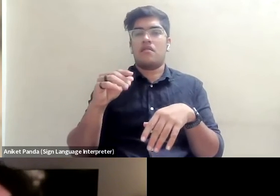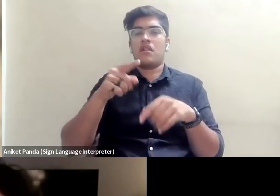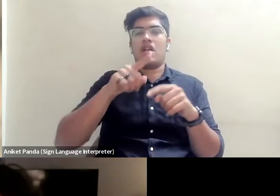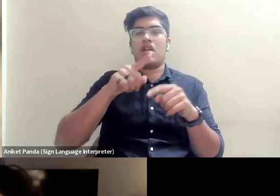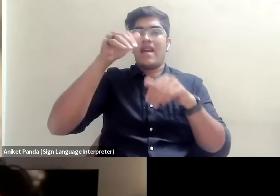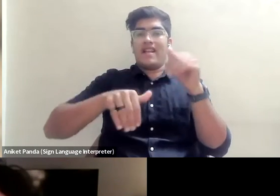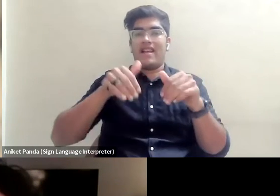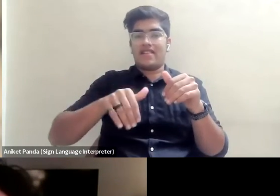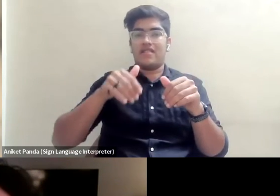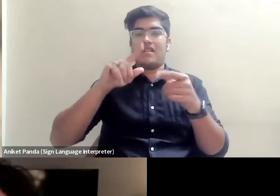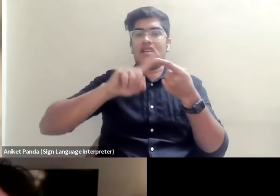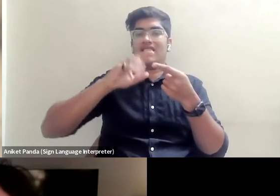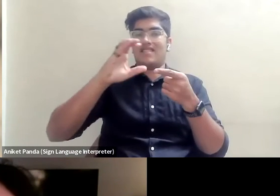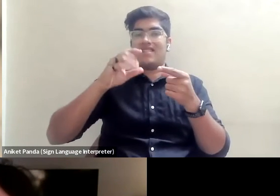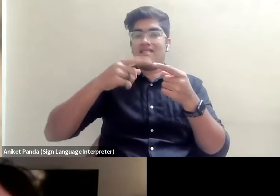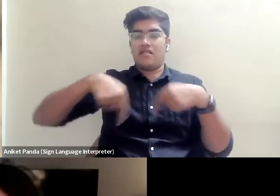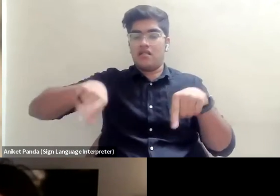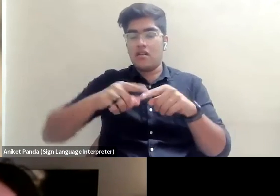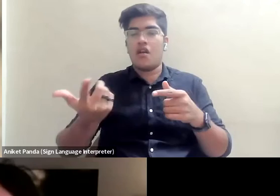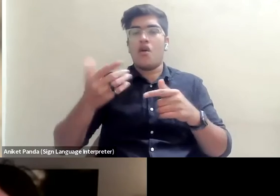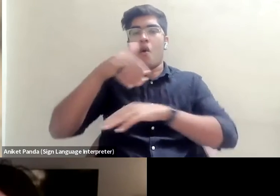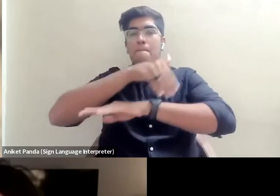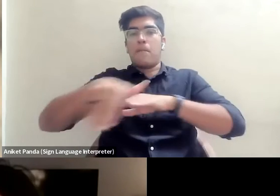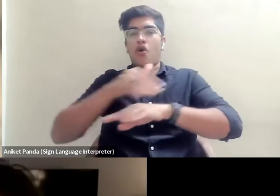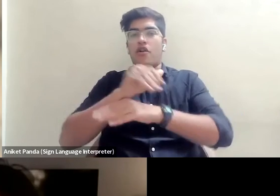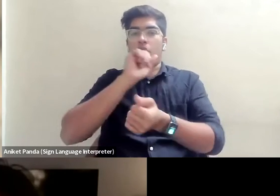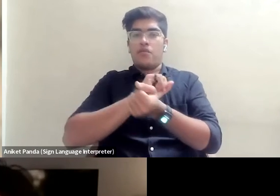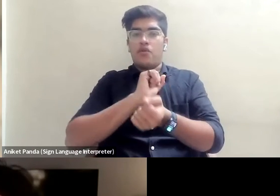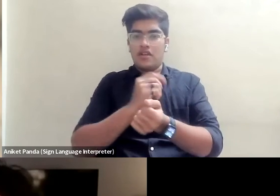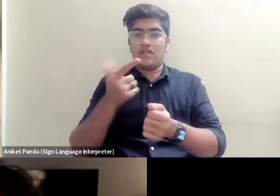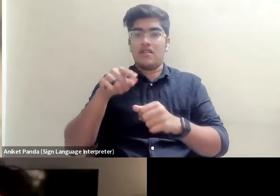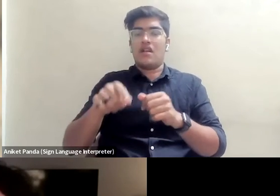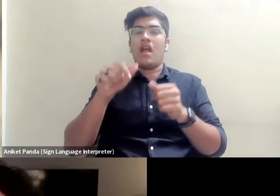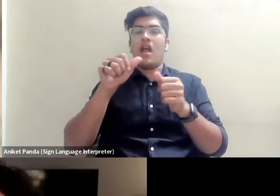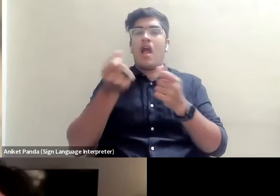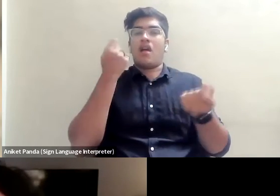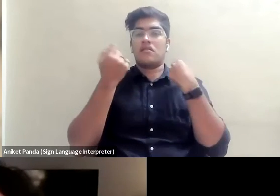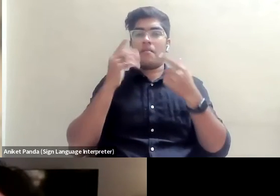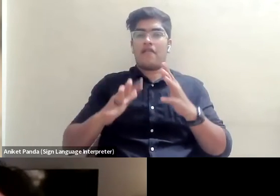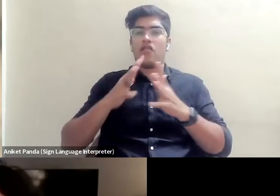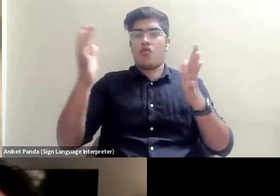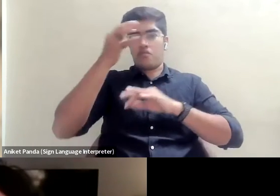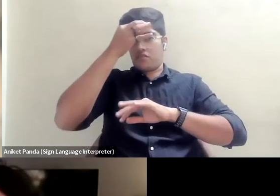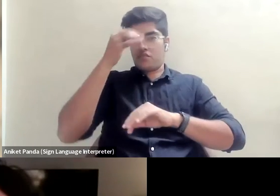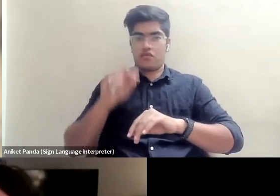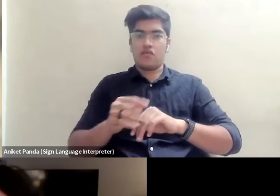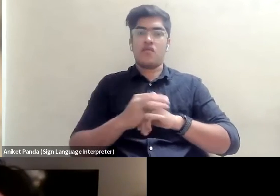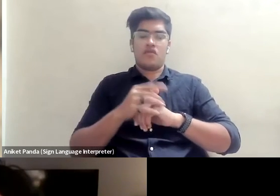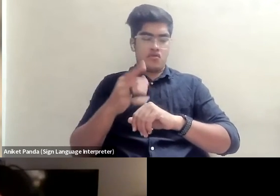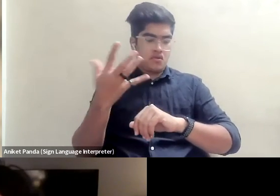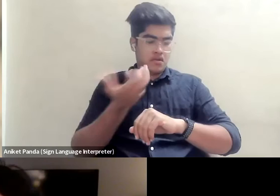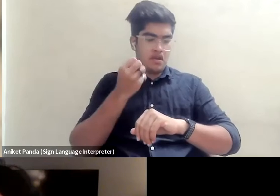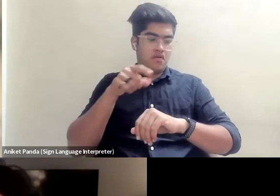commission or the border police, which is a very predominant presence in Assam, you get a notice saying that